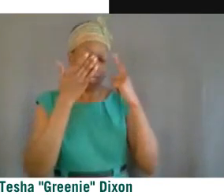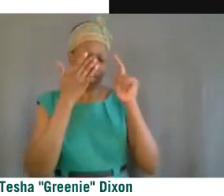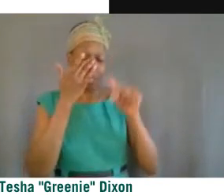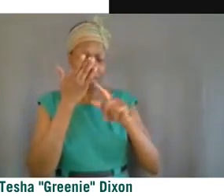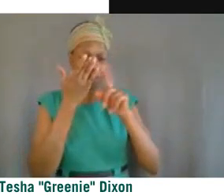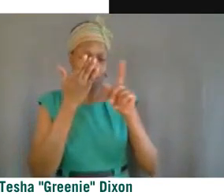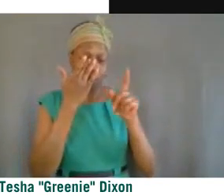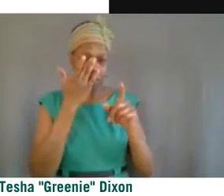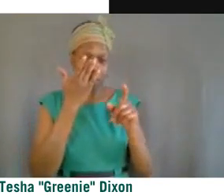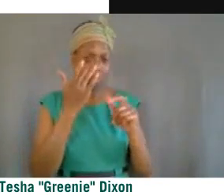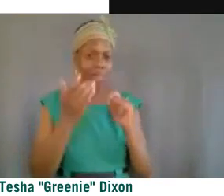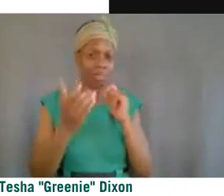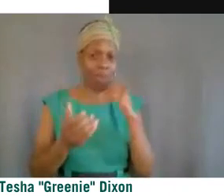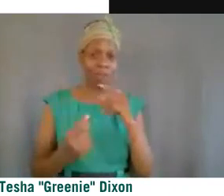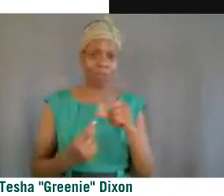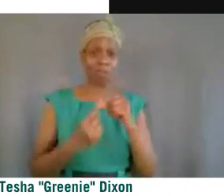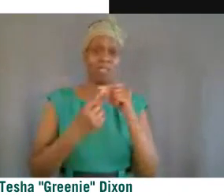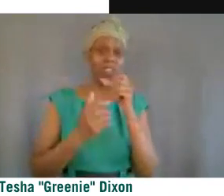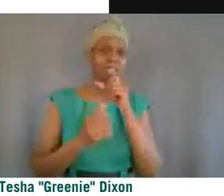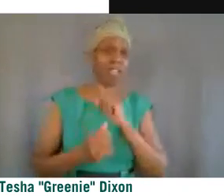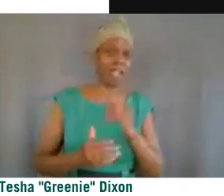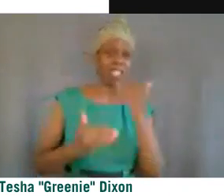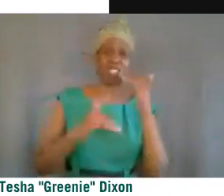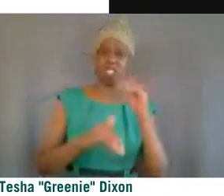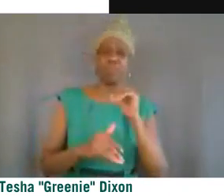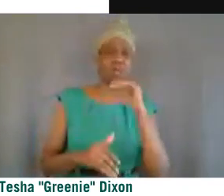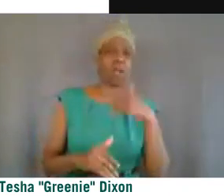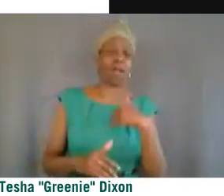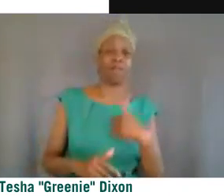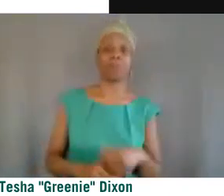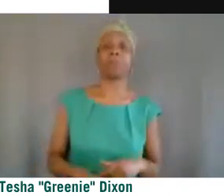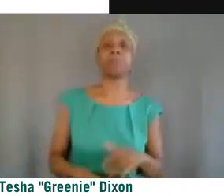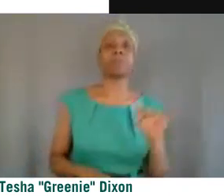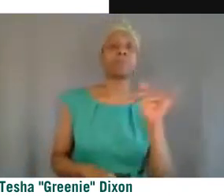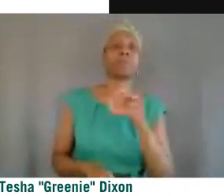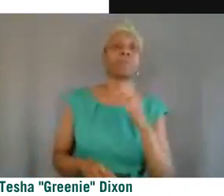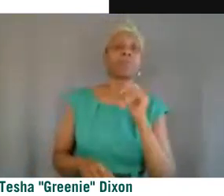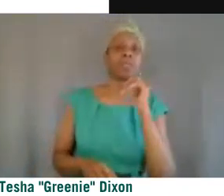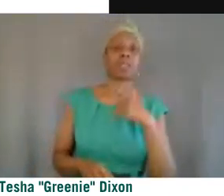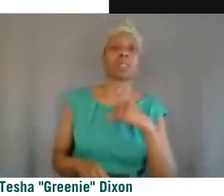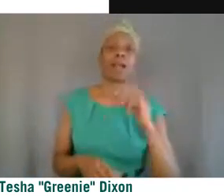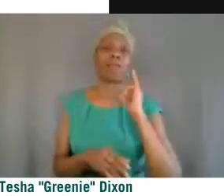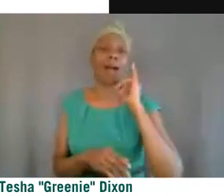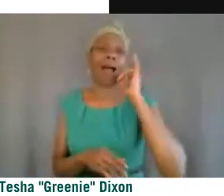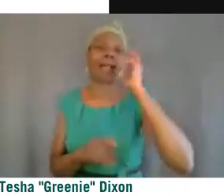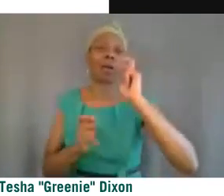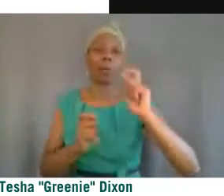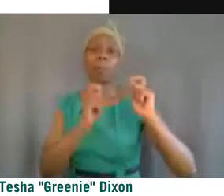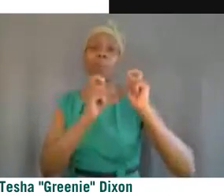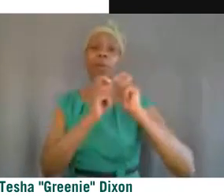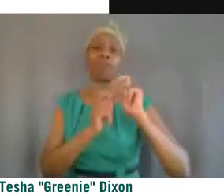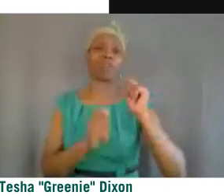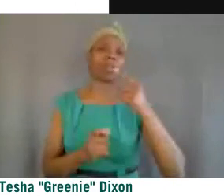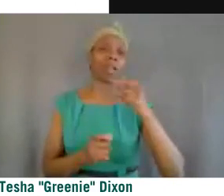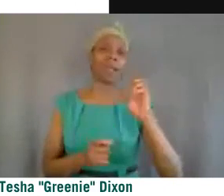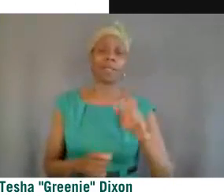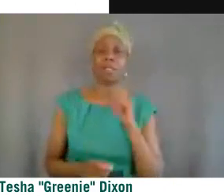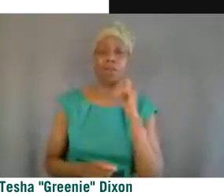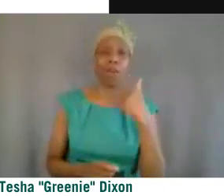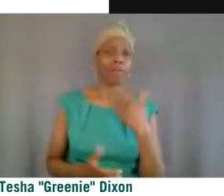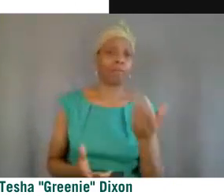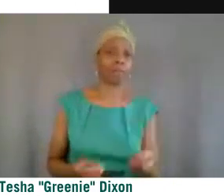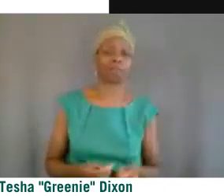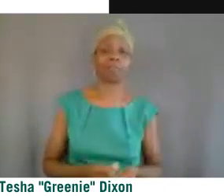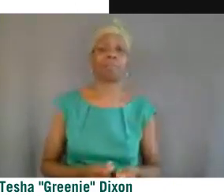think there's a too old. In the same way, I don't think there's an ideal age. And so I think,